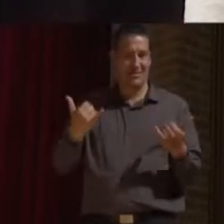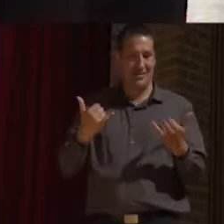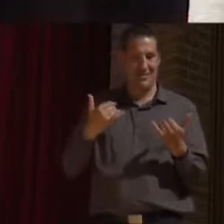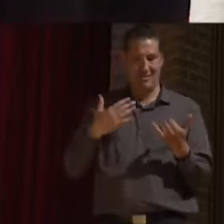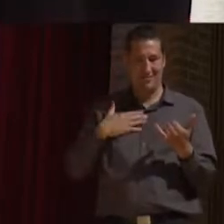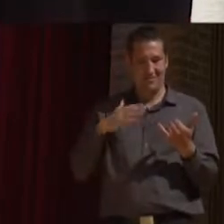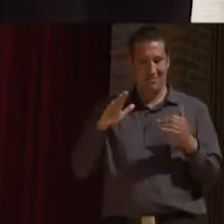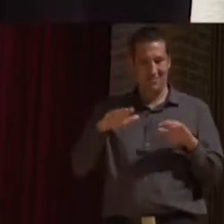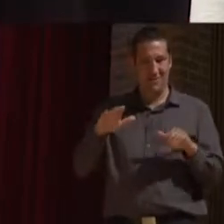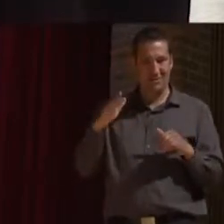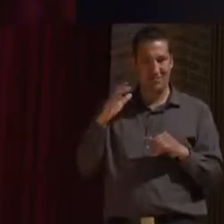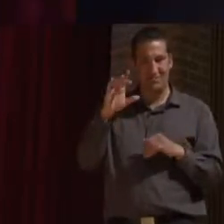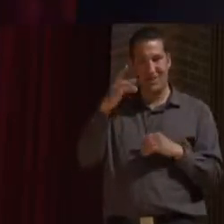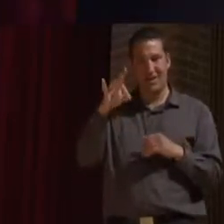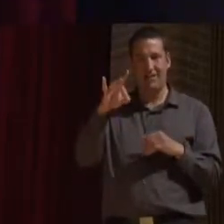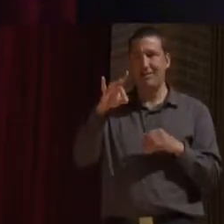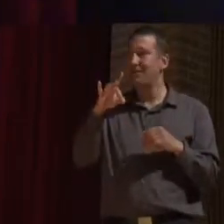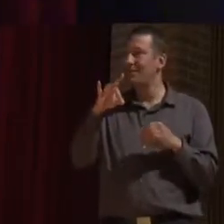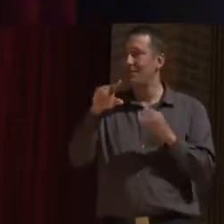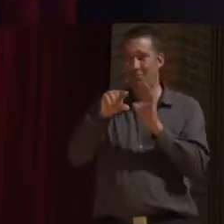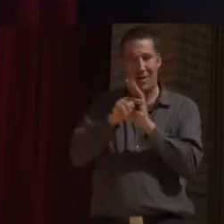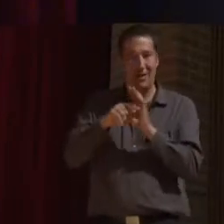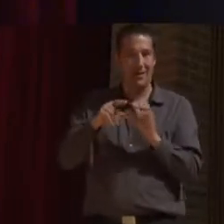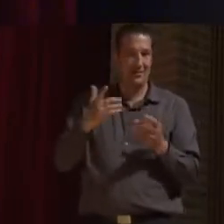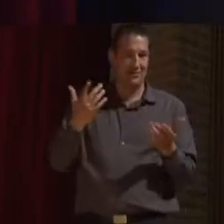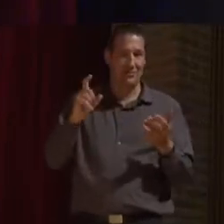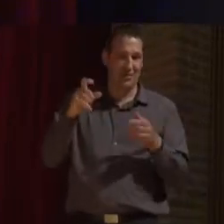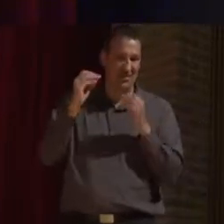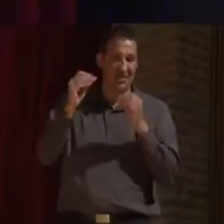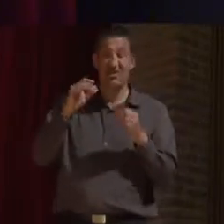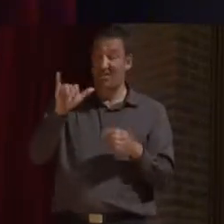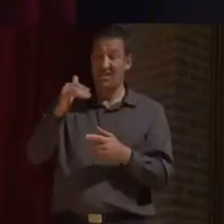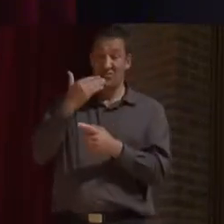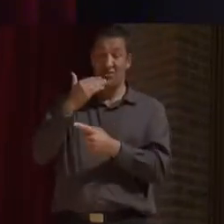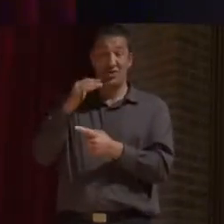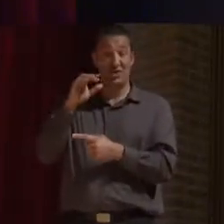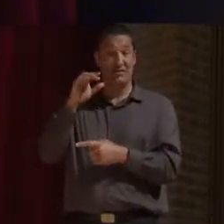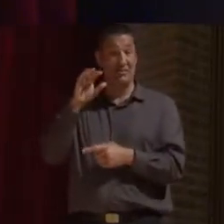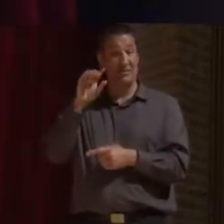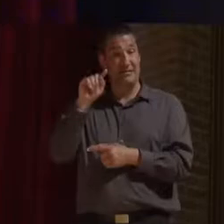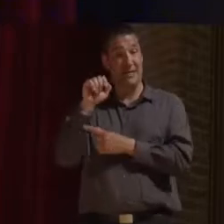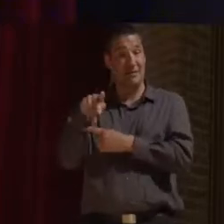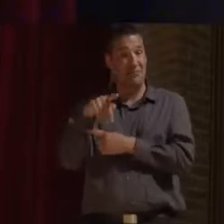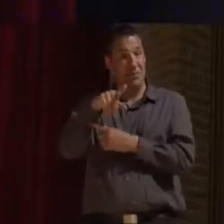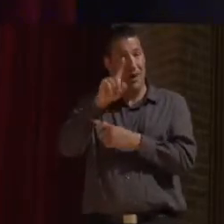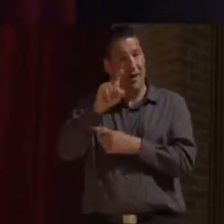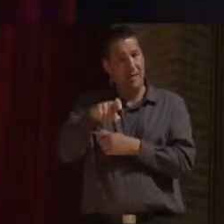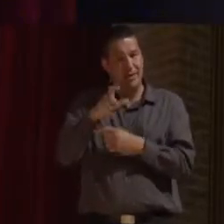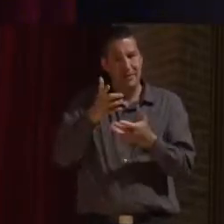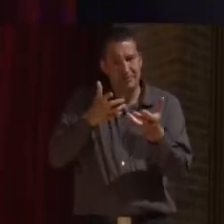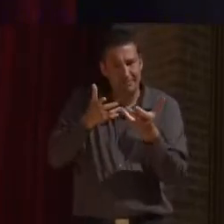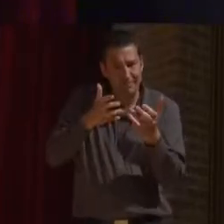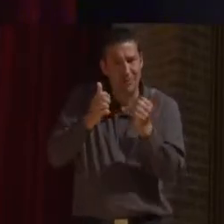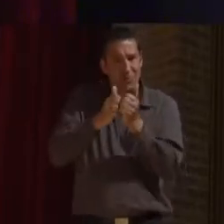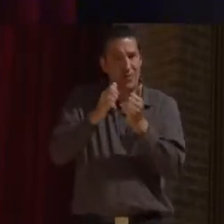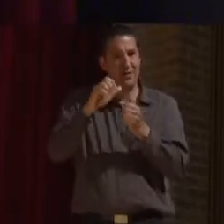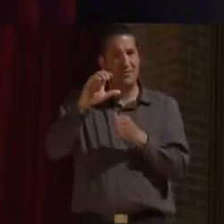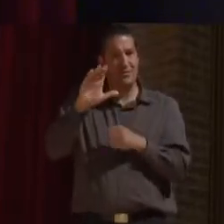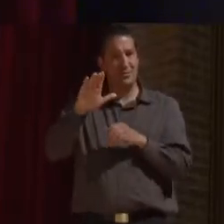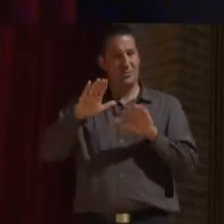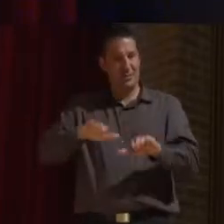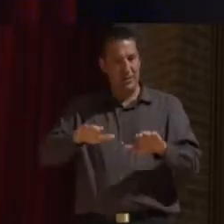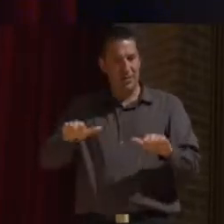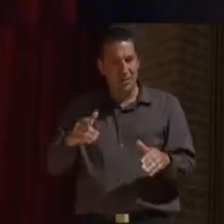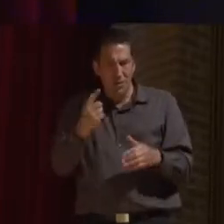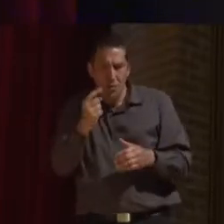that's a very good point, Heather, and one that we could share with all of our parents, that work with your child and talk about, what do you think